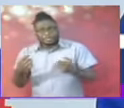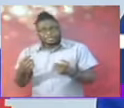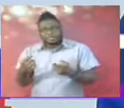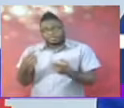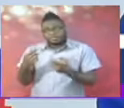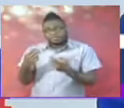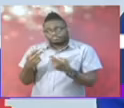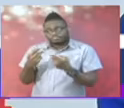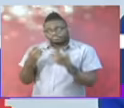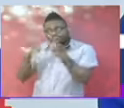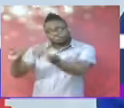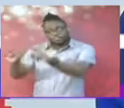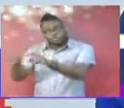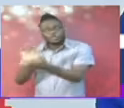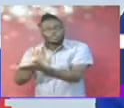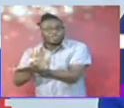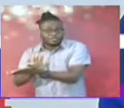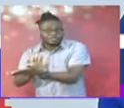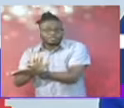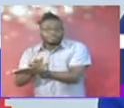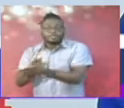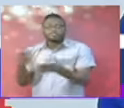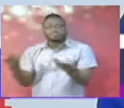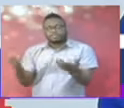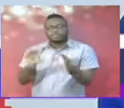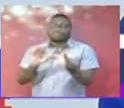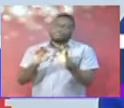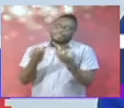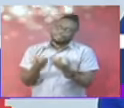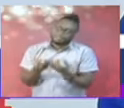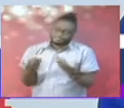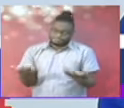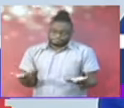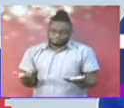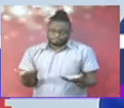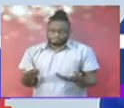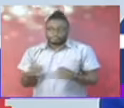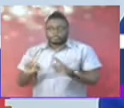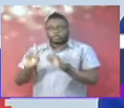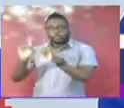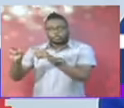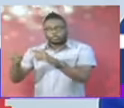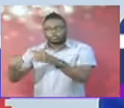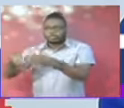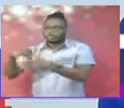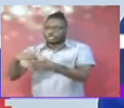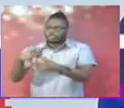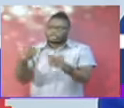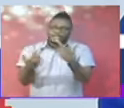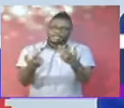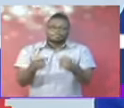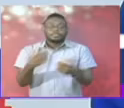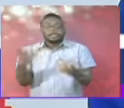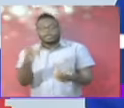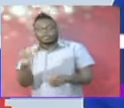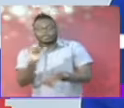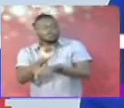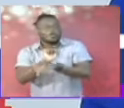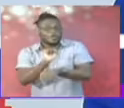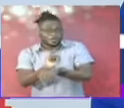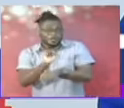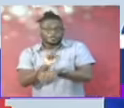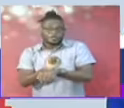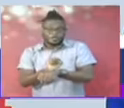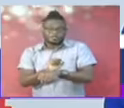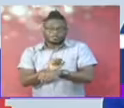tables. I really believe that we must start to learn to live with COVID and not be fearful of the virus. Vaccines give